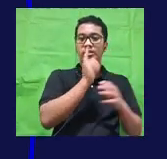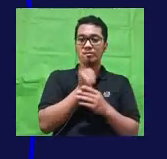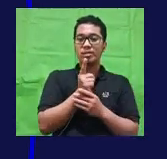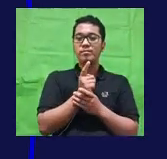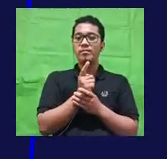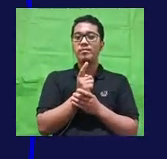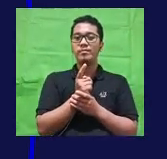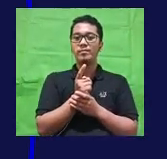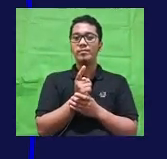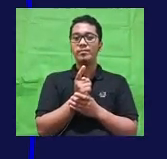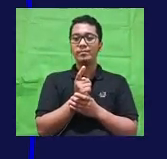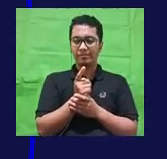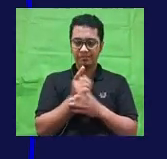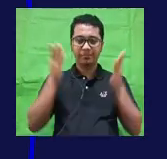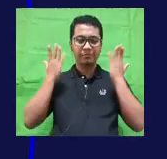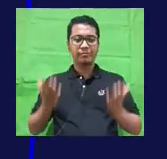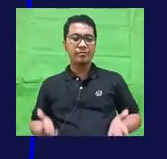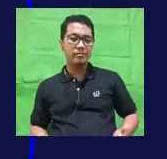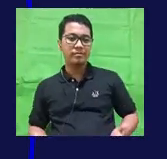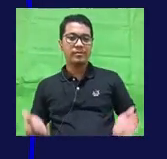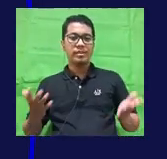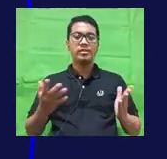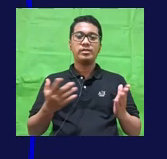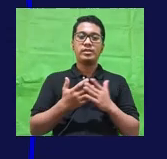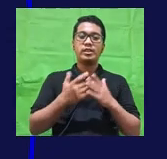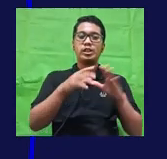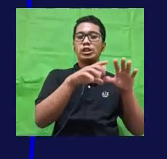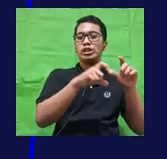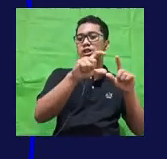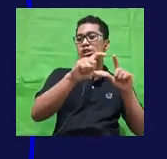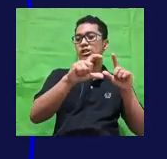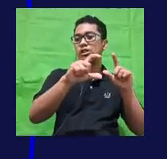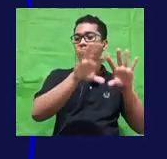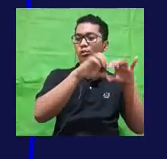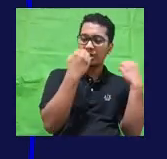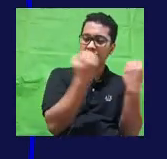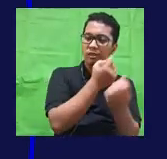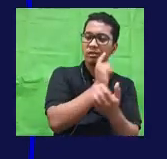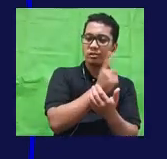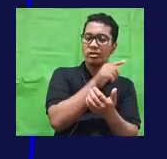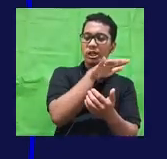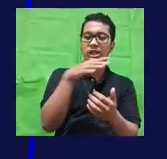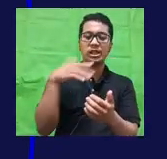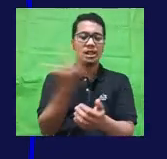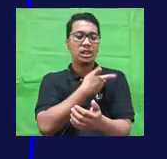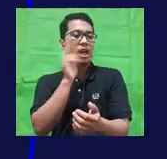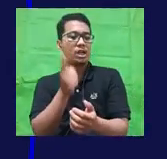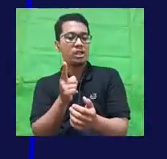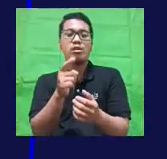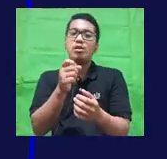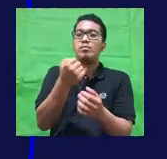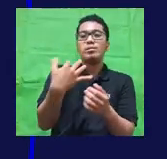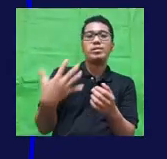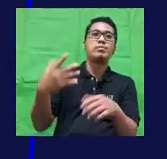physical exhibition in Chemet Institute. But it was better because we had more space, more time, and a bigger